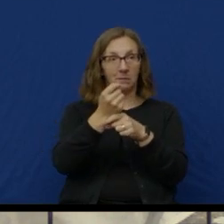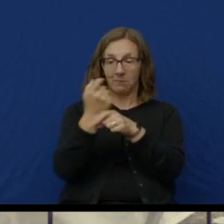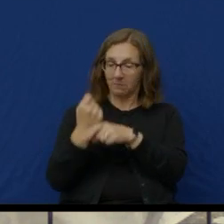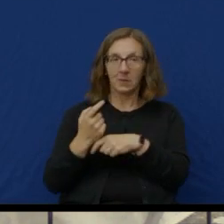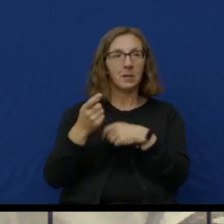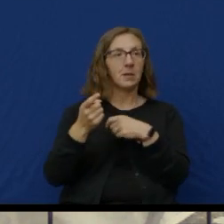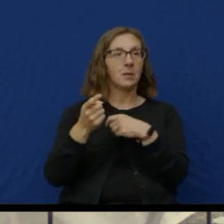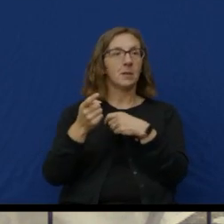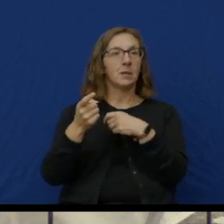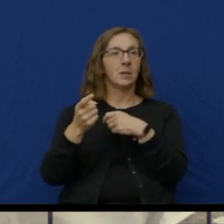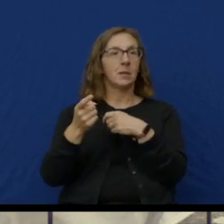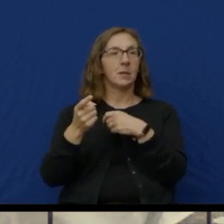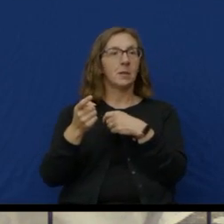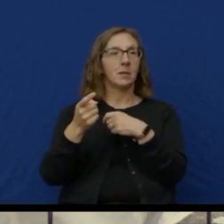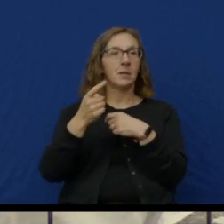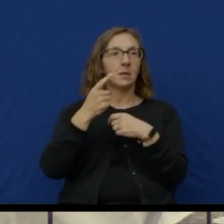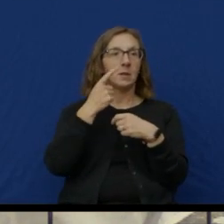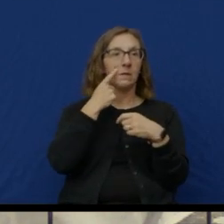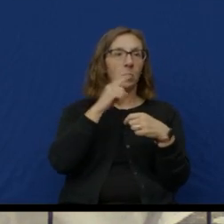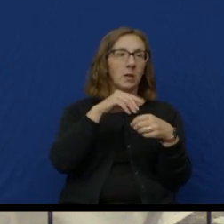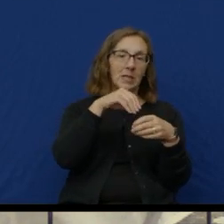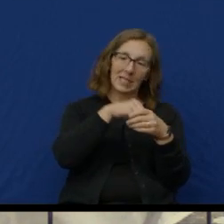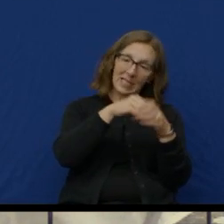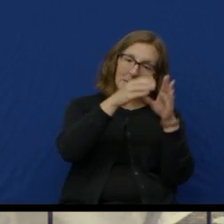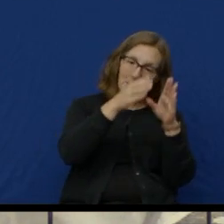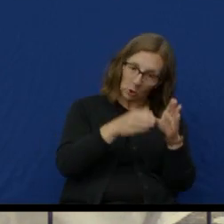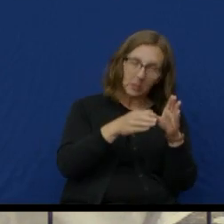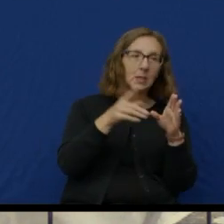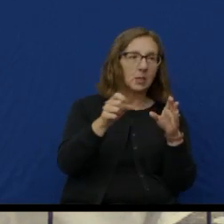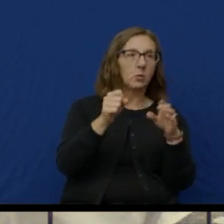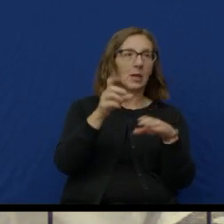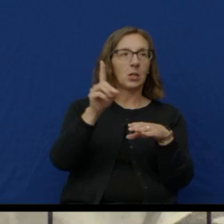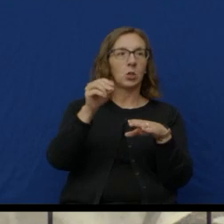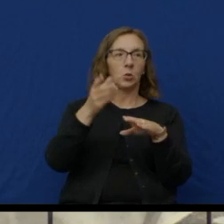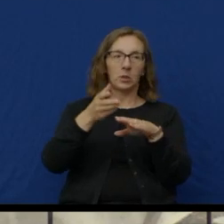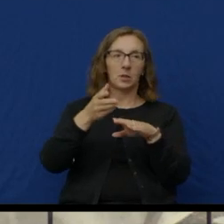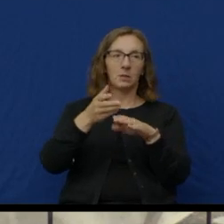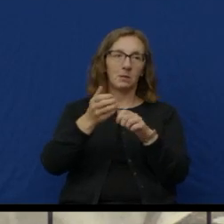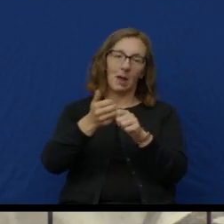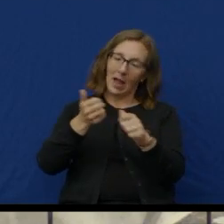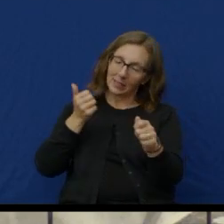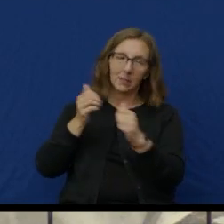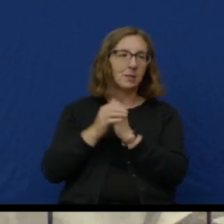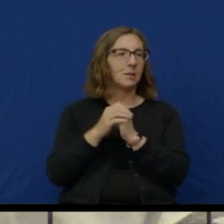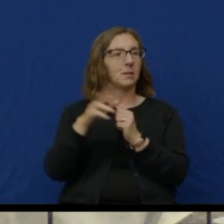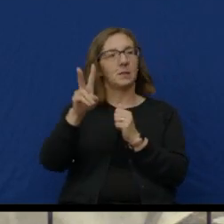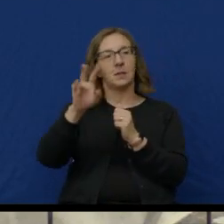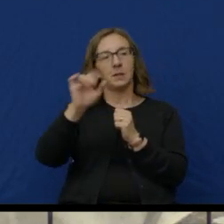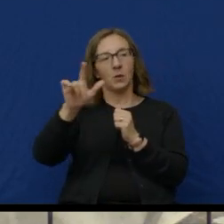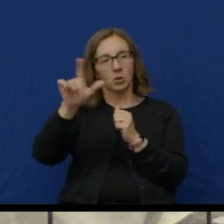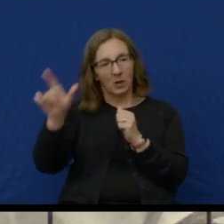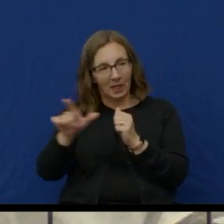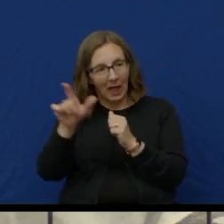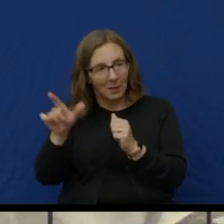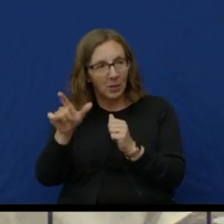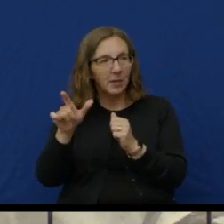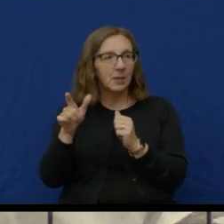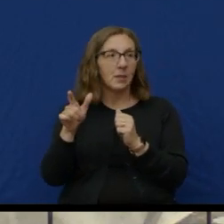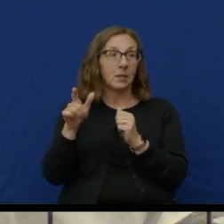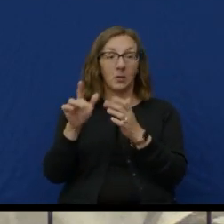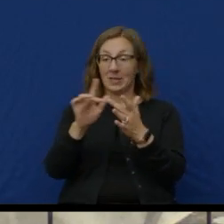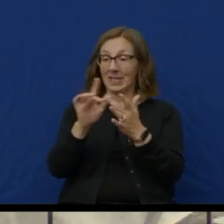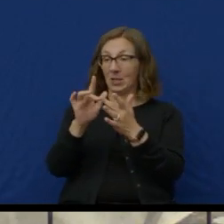have beginning of the school year with in-person registration. You can do that way ahead of time. You know, our virtual library we're able to put out there, and definitely our internet